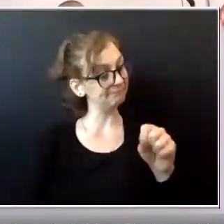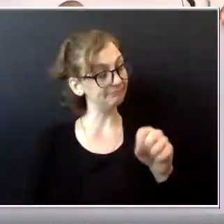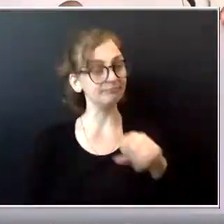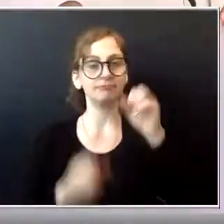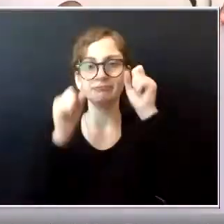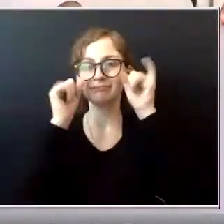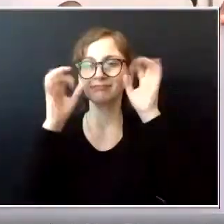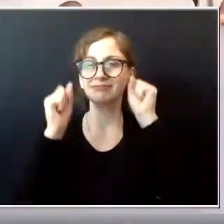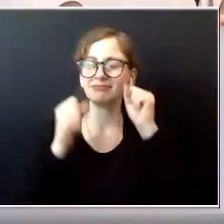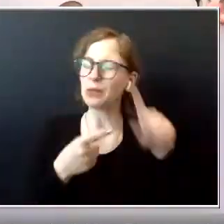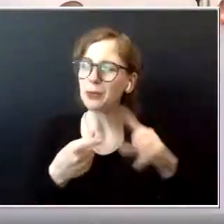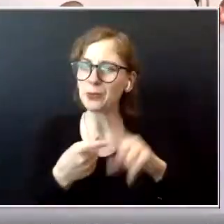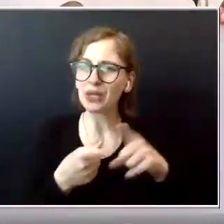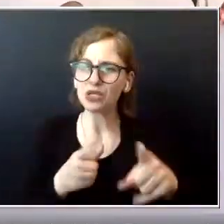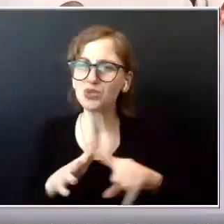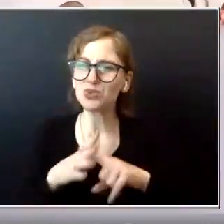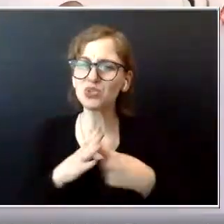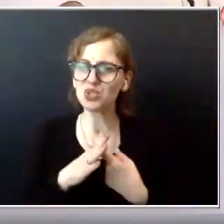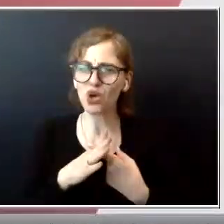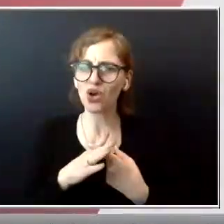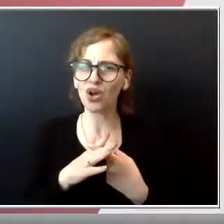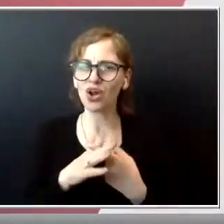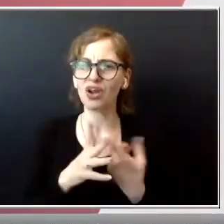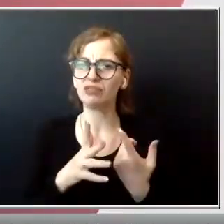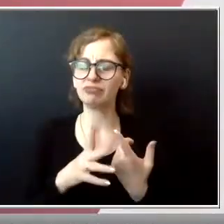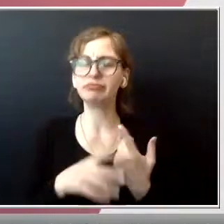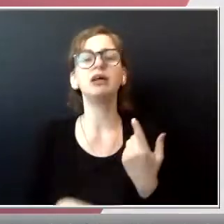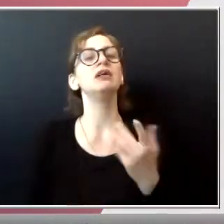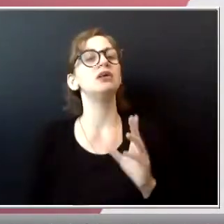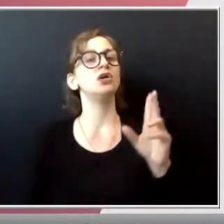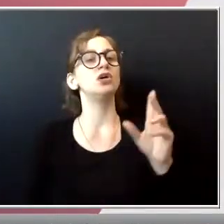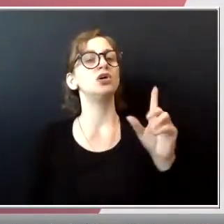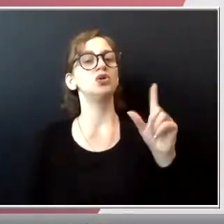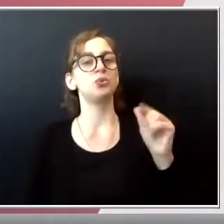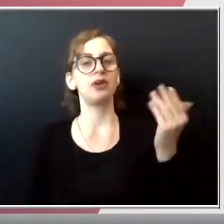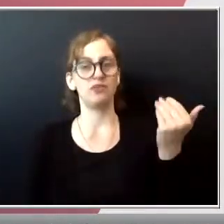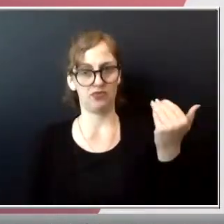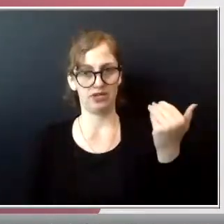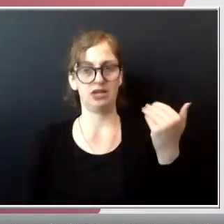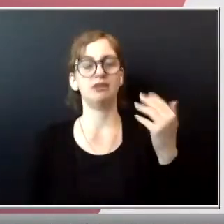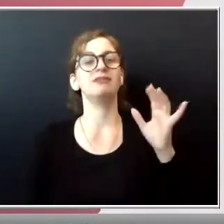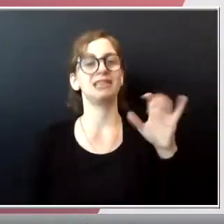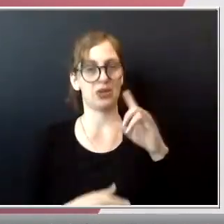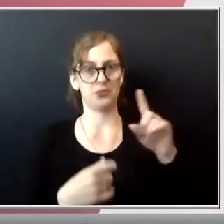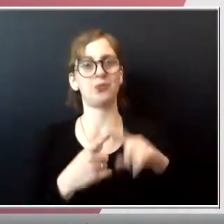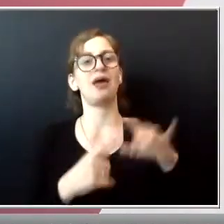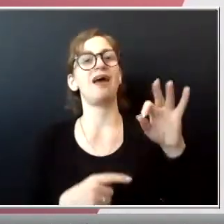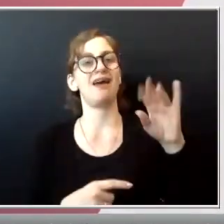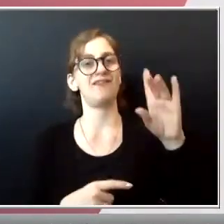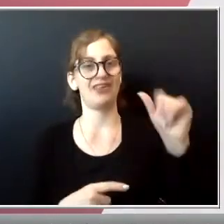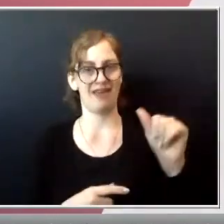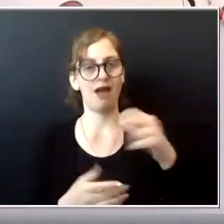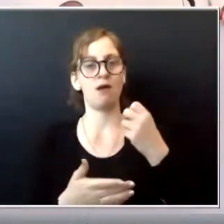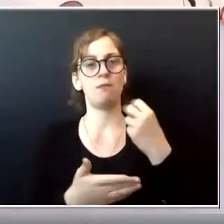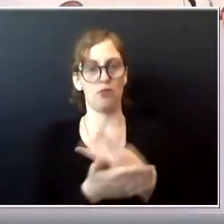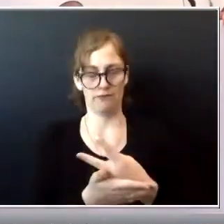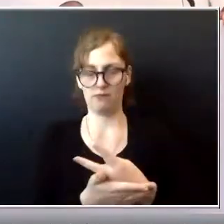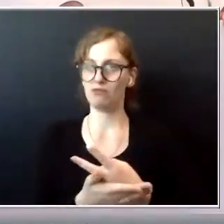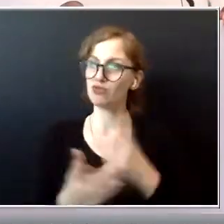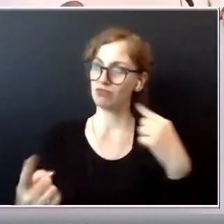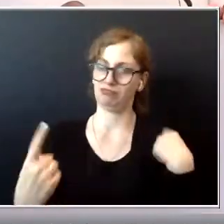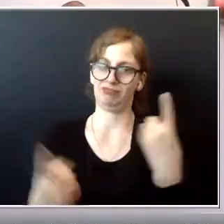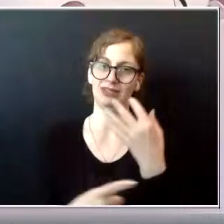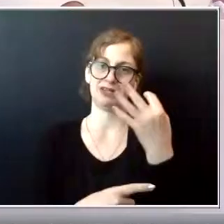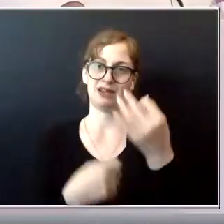start performing these procedures? So 2015 is when FDA approved it, and that's when I started doing them. Yeah. So for 9 years now, 9 years. you've been doing